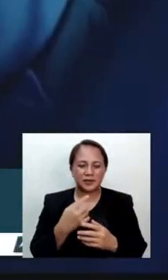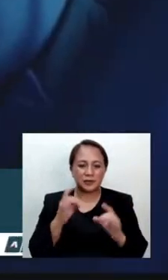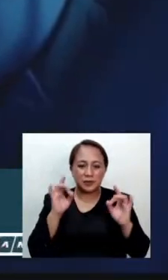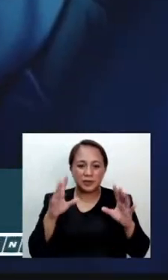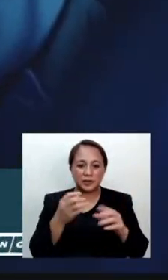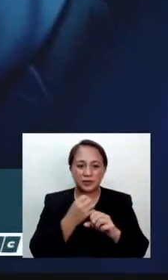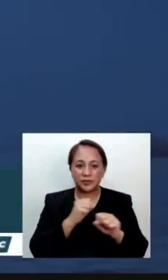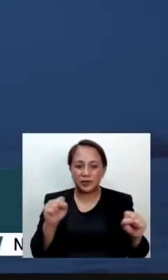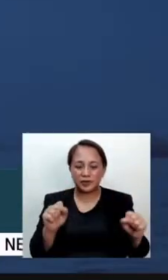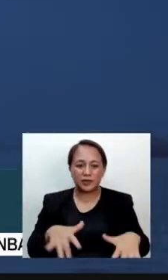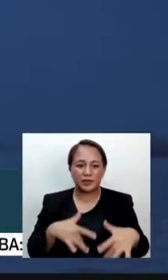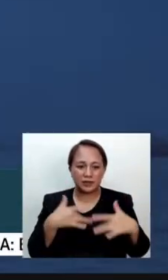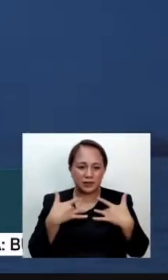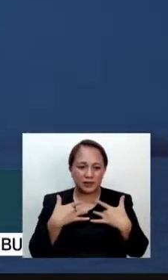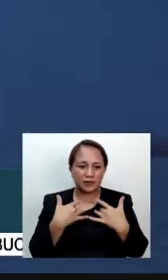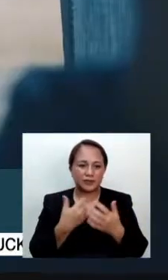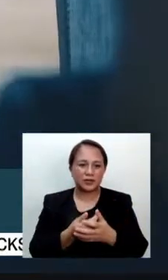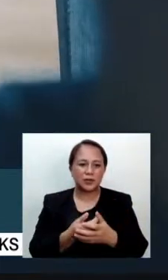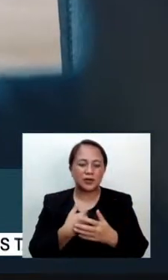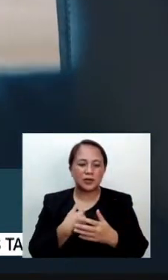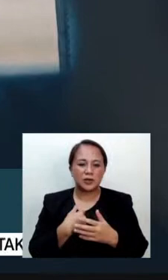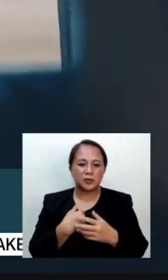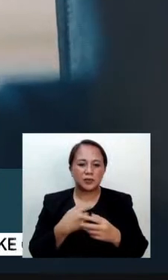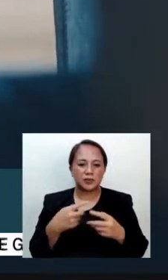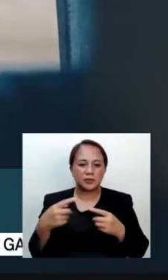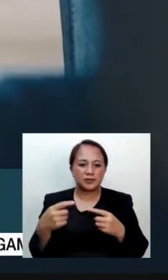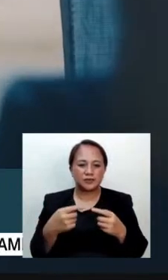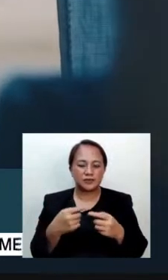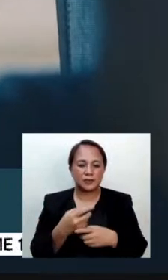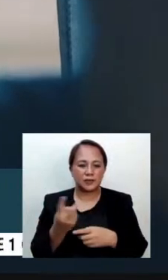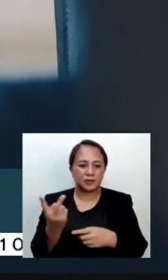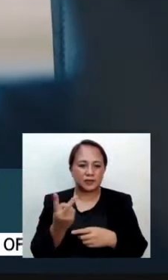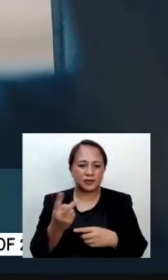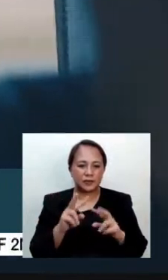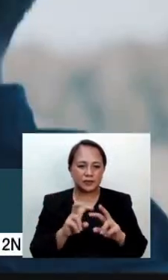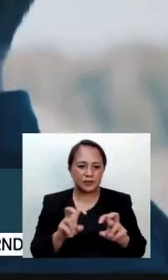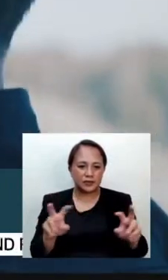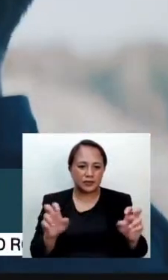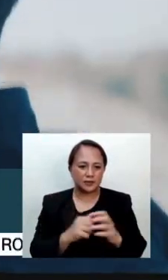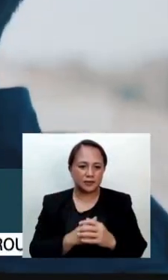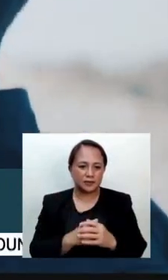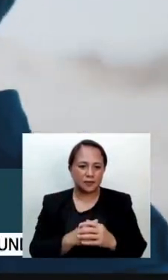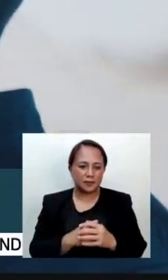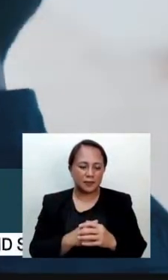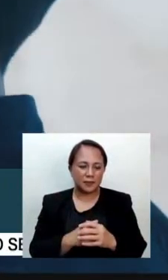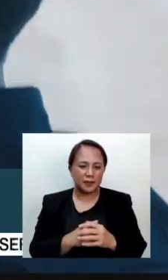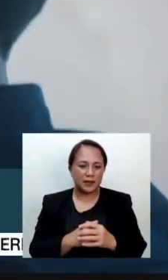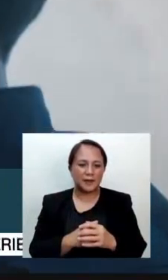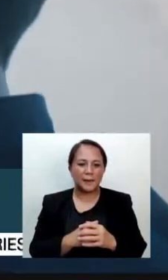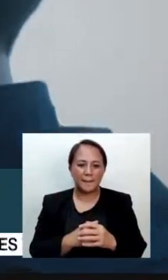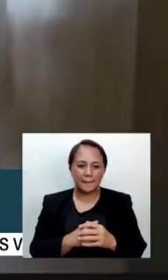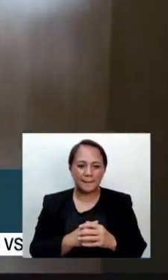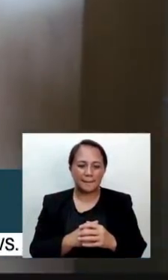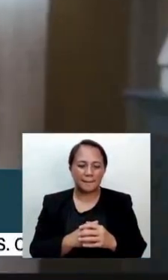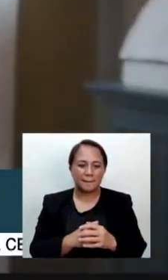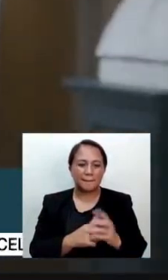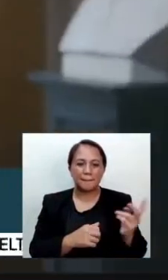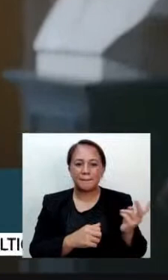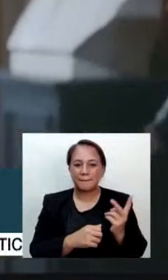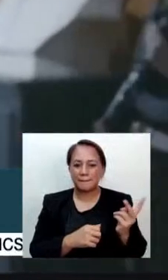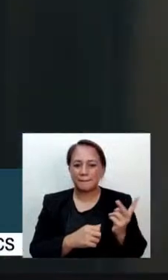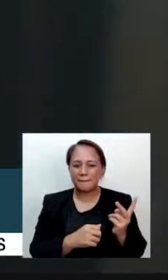their lives in the face of an escalating KGB investigation. Man, which is punishable by timely and